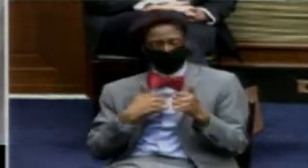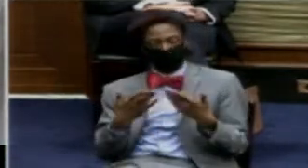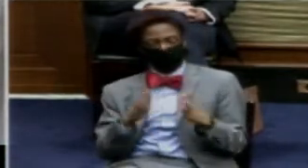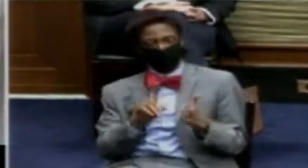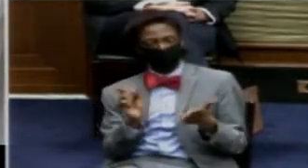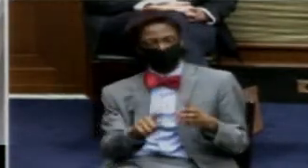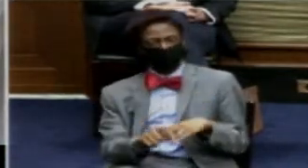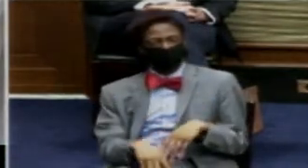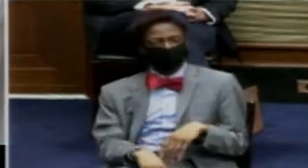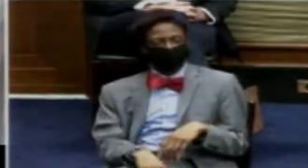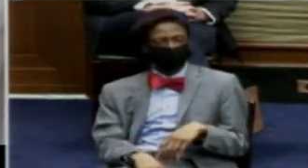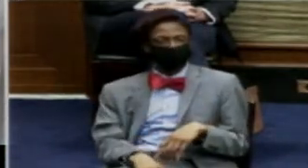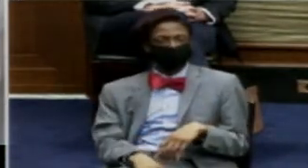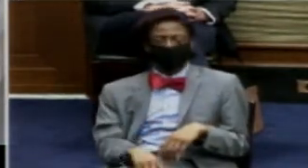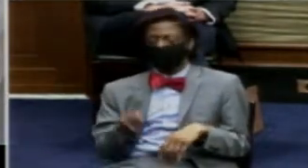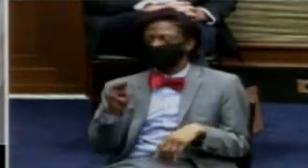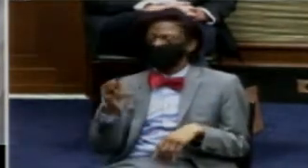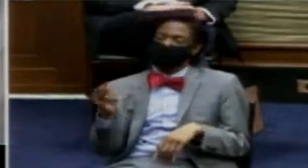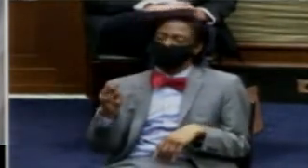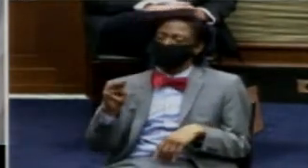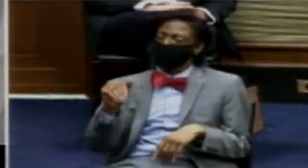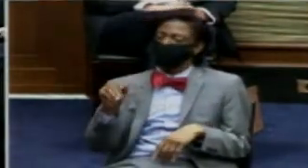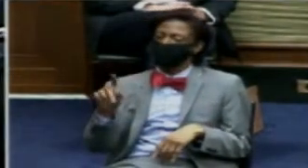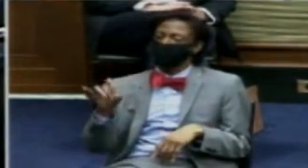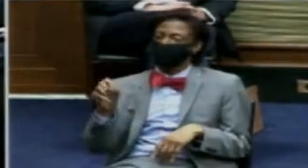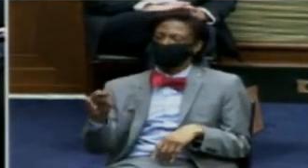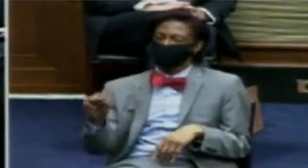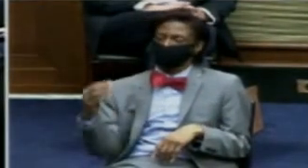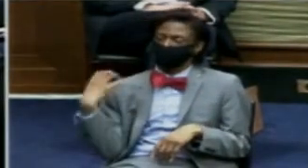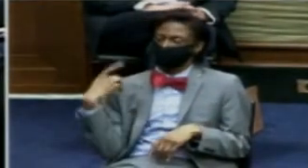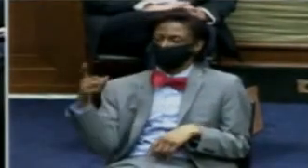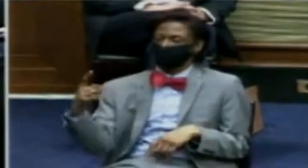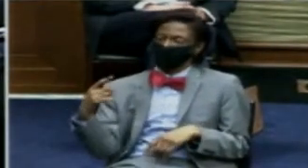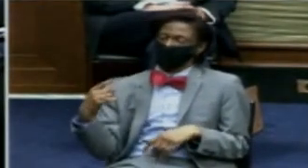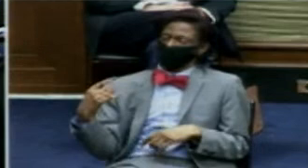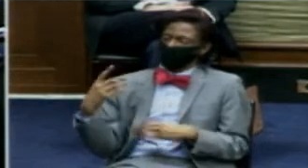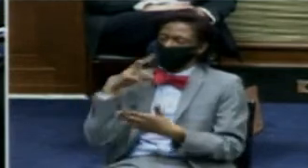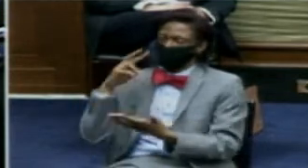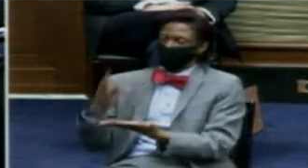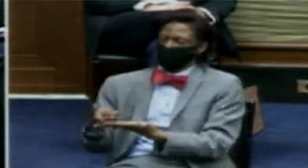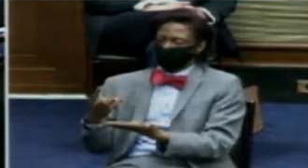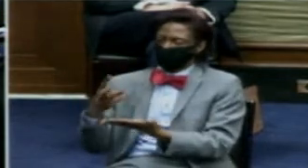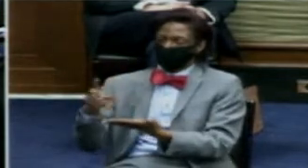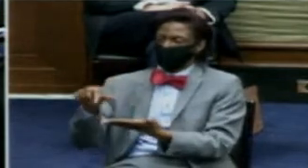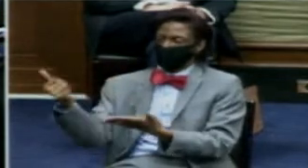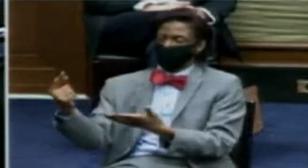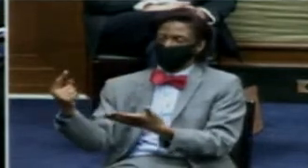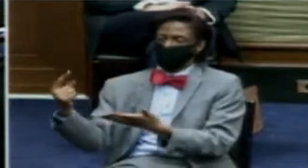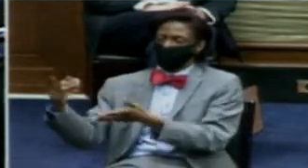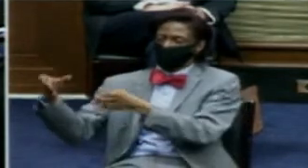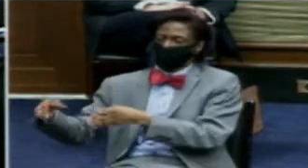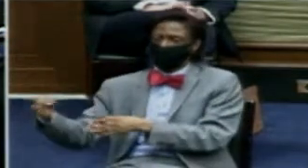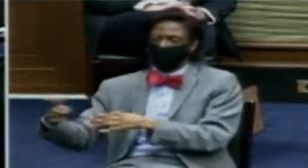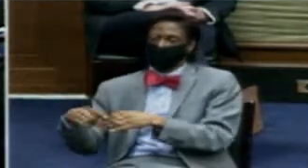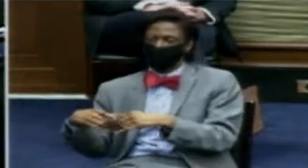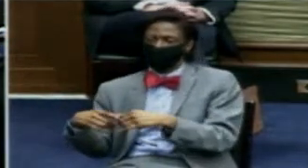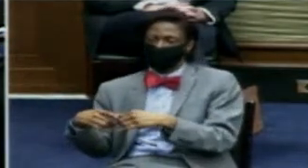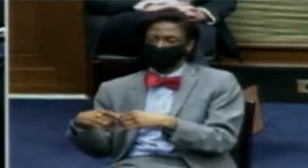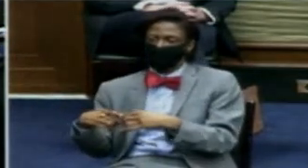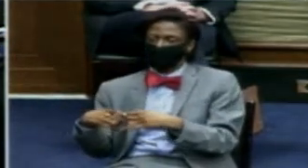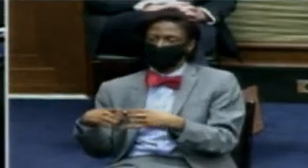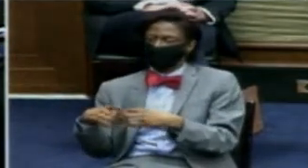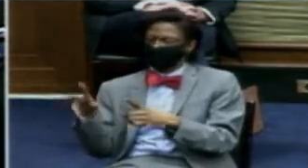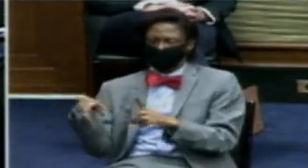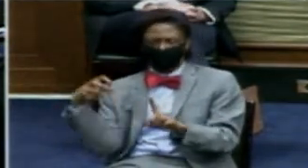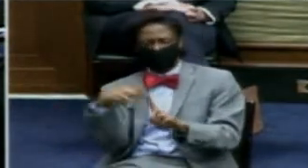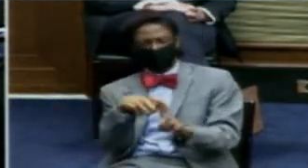Madam Chair, the witnesses on the other side have repeatedly kept our witnesses, especially the